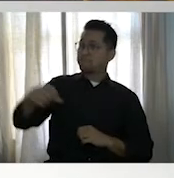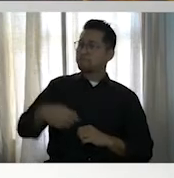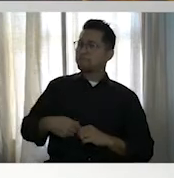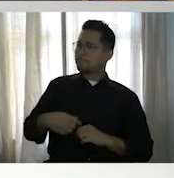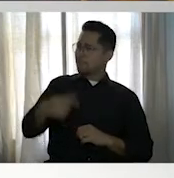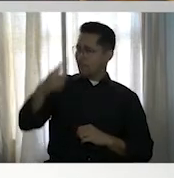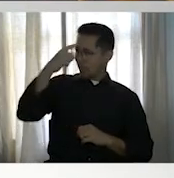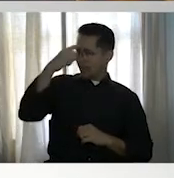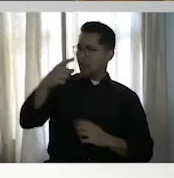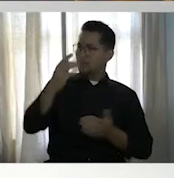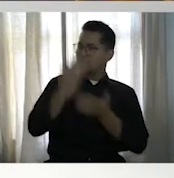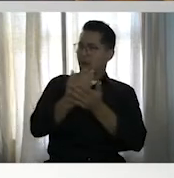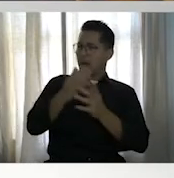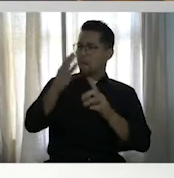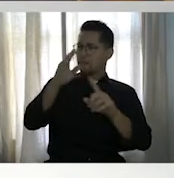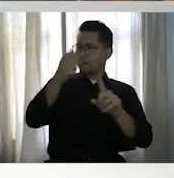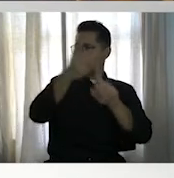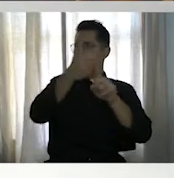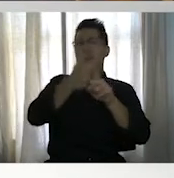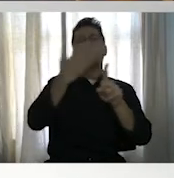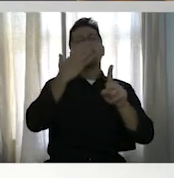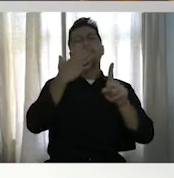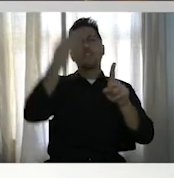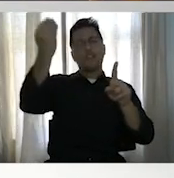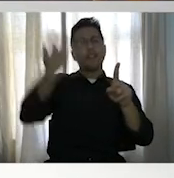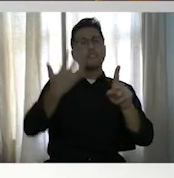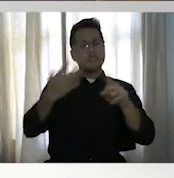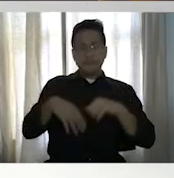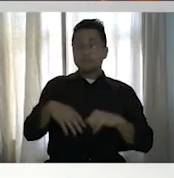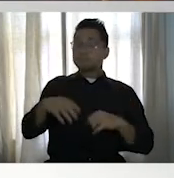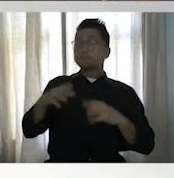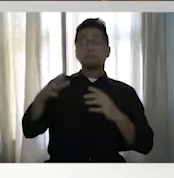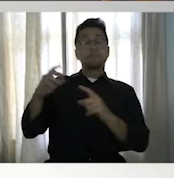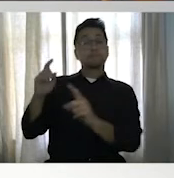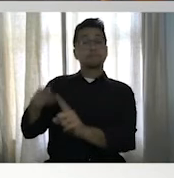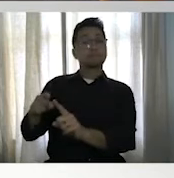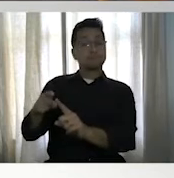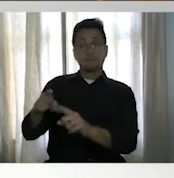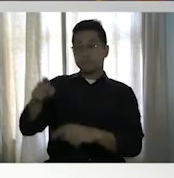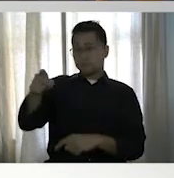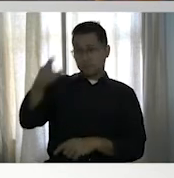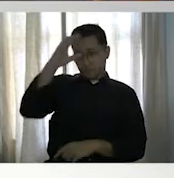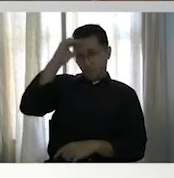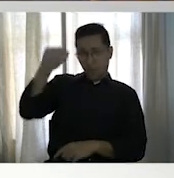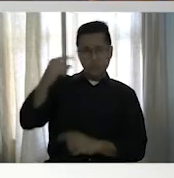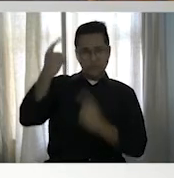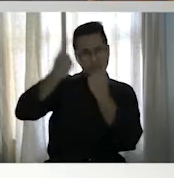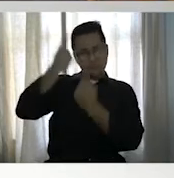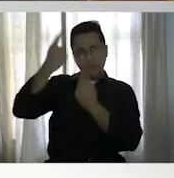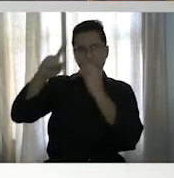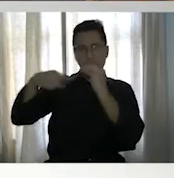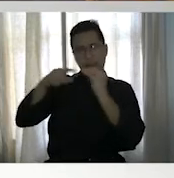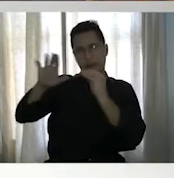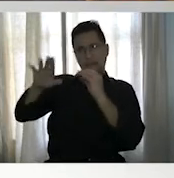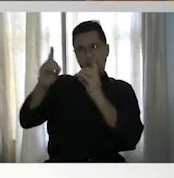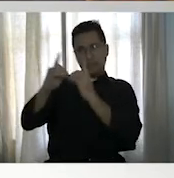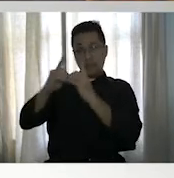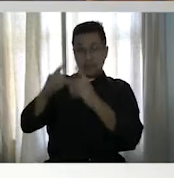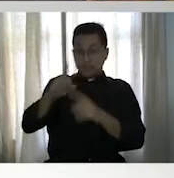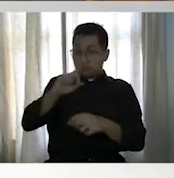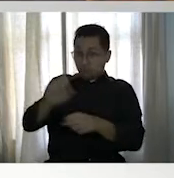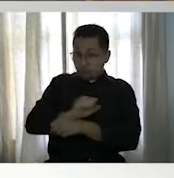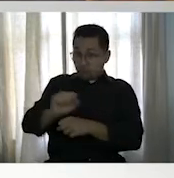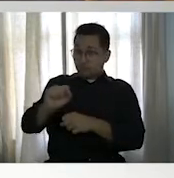think it stopped by itself. Thank you for letting us know that. So he was thinking about his date, but was he thinking